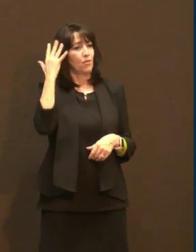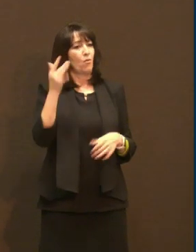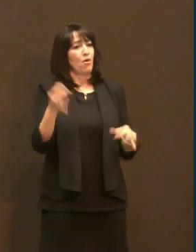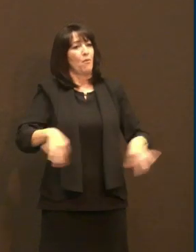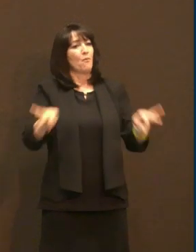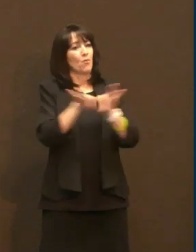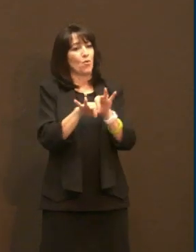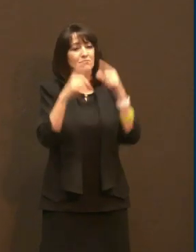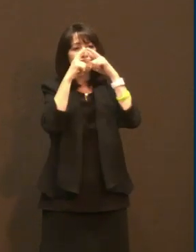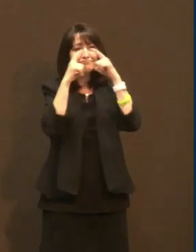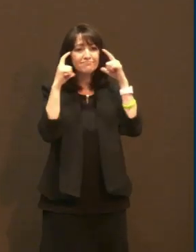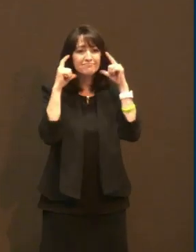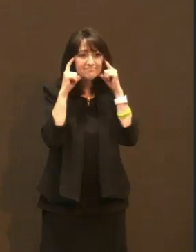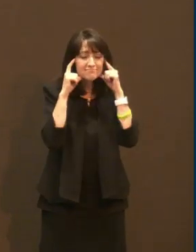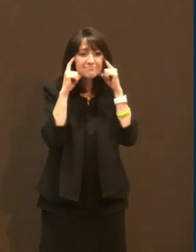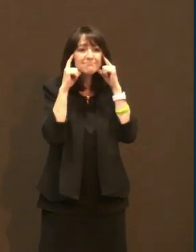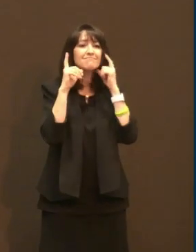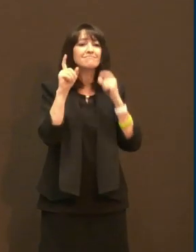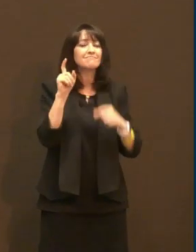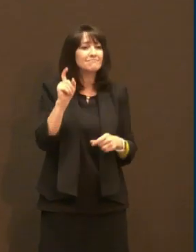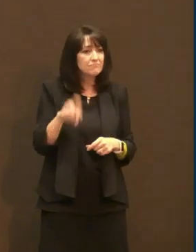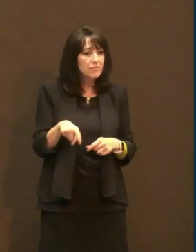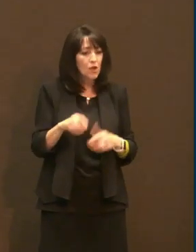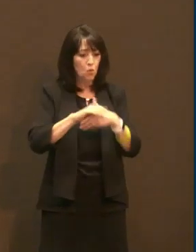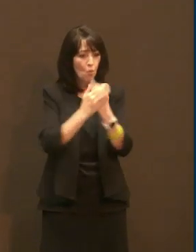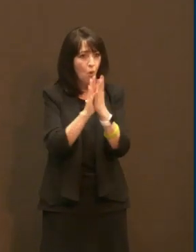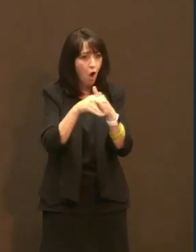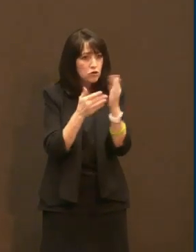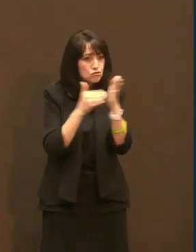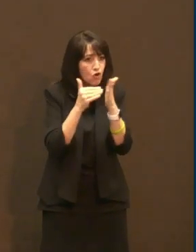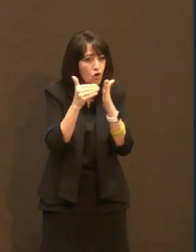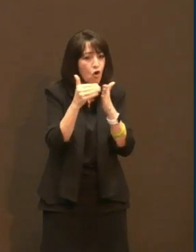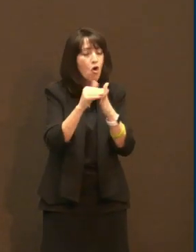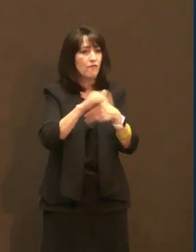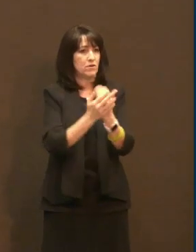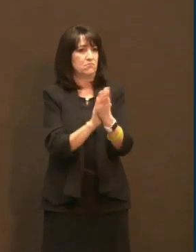incredibly important. As everyone's starting to think about